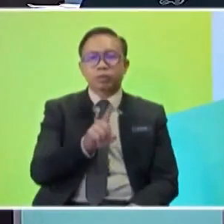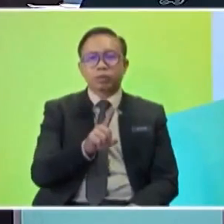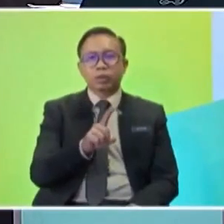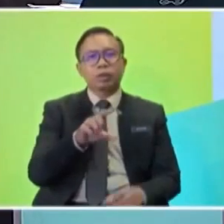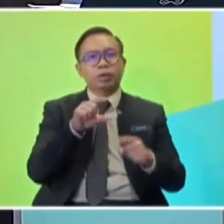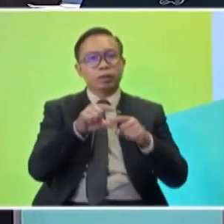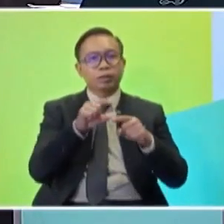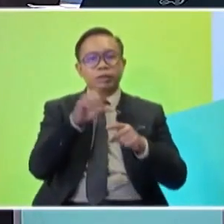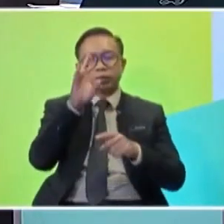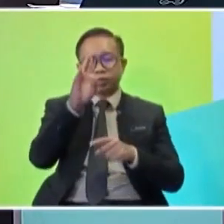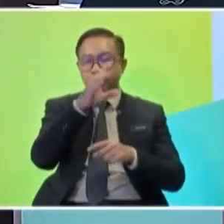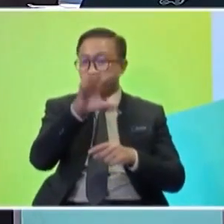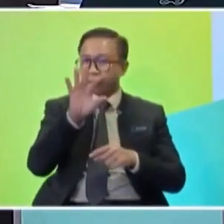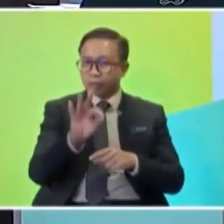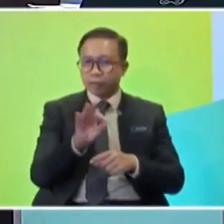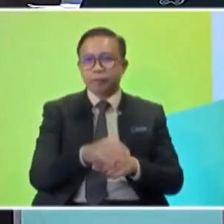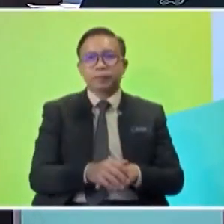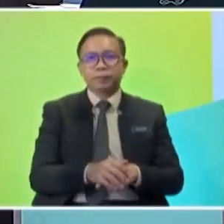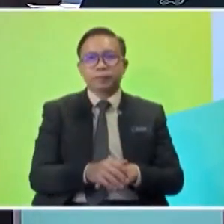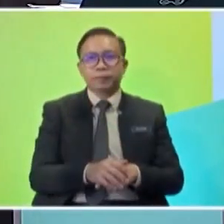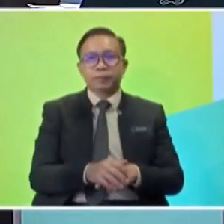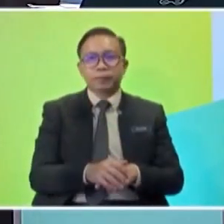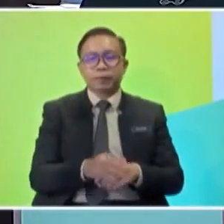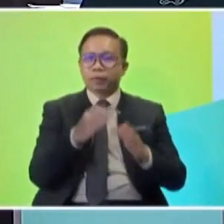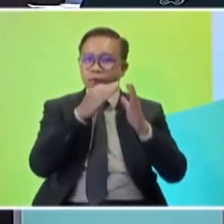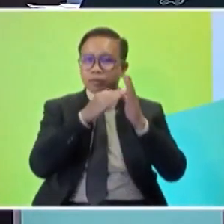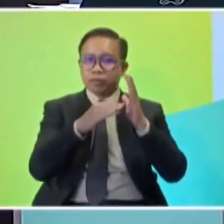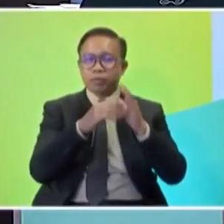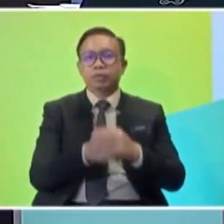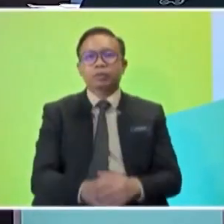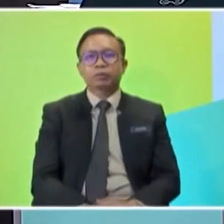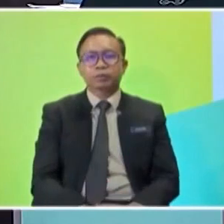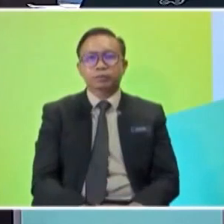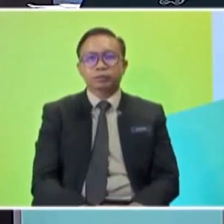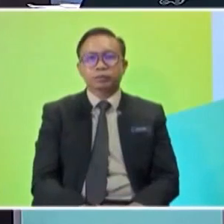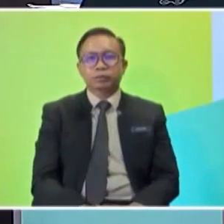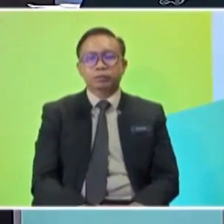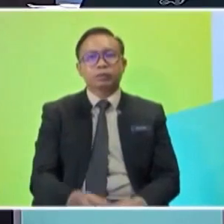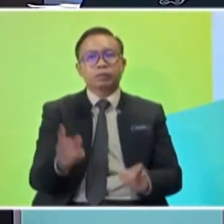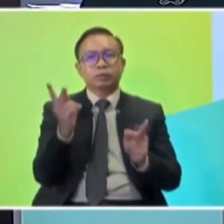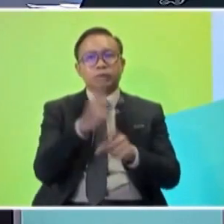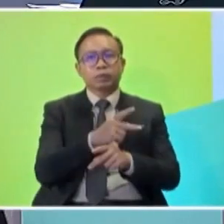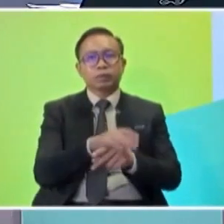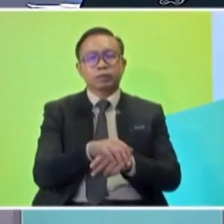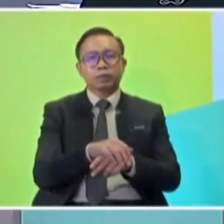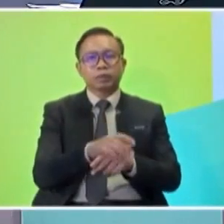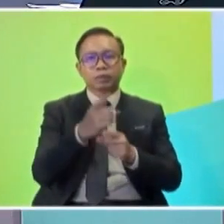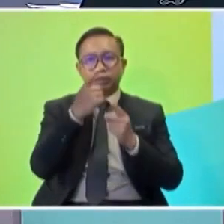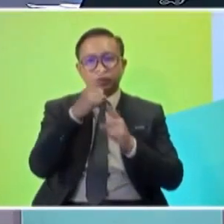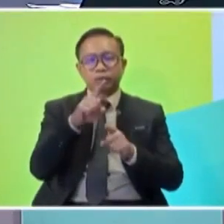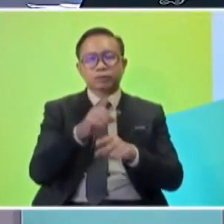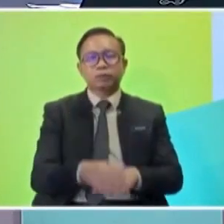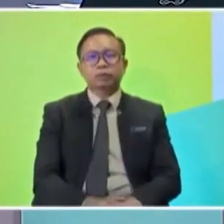with 7 over 9. Okay. So John have inversed the fraction. Okay, and then he have multiplied and he get the answer